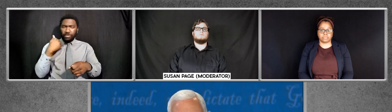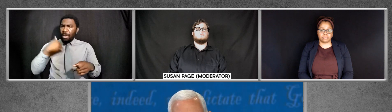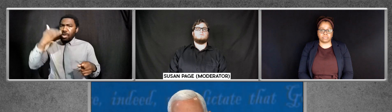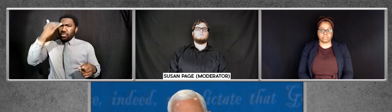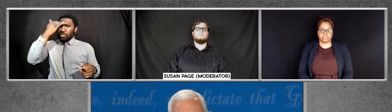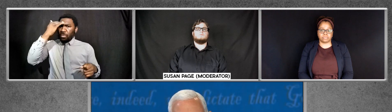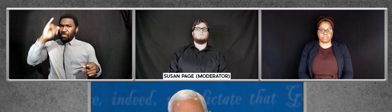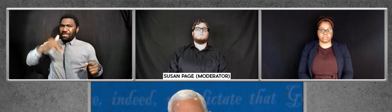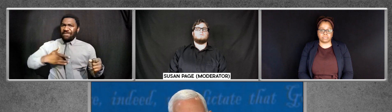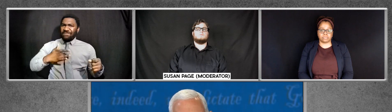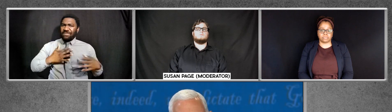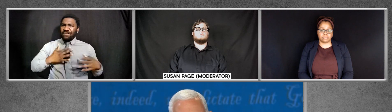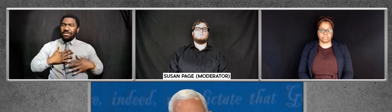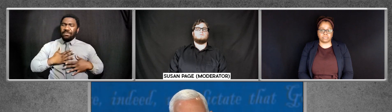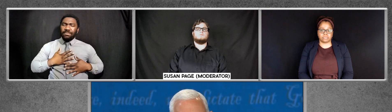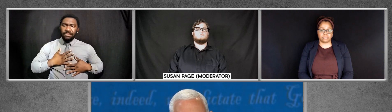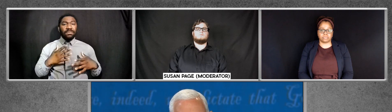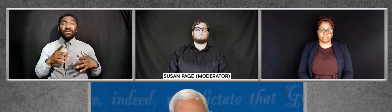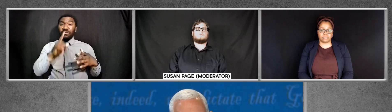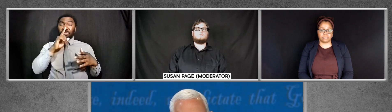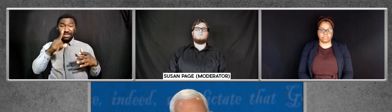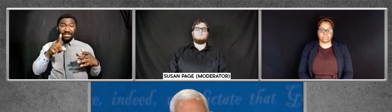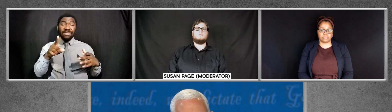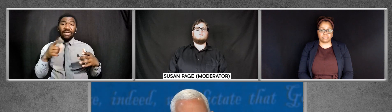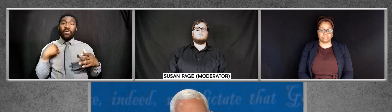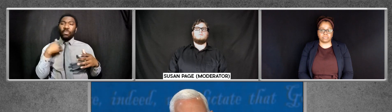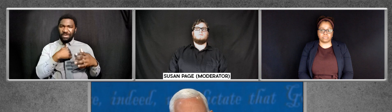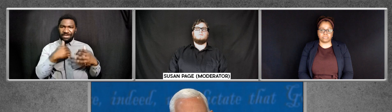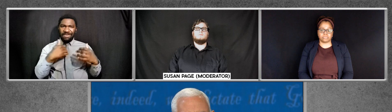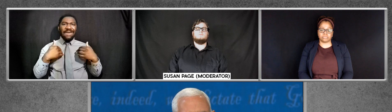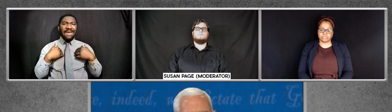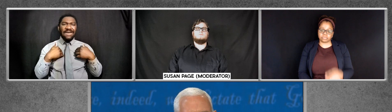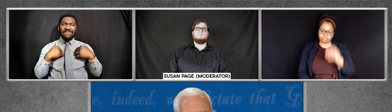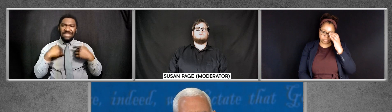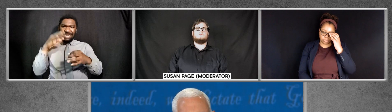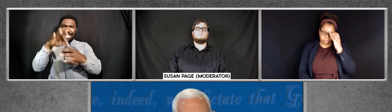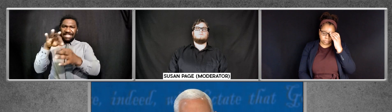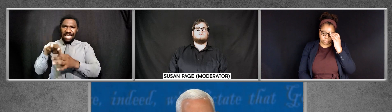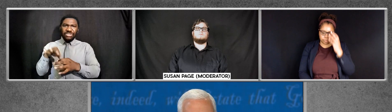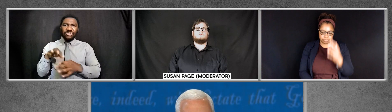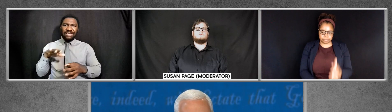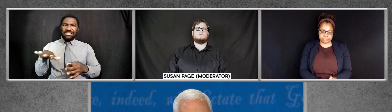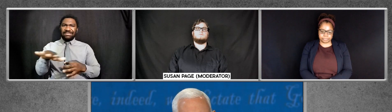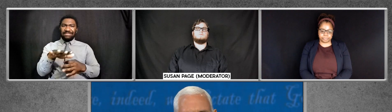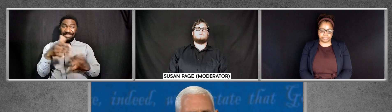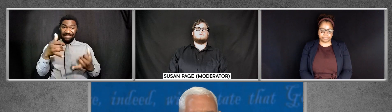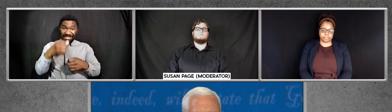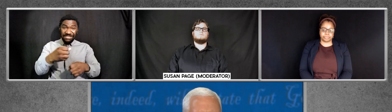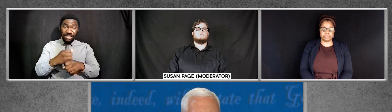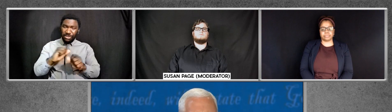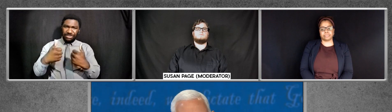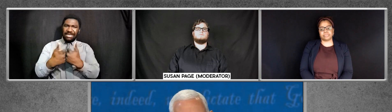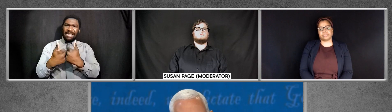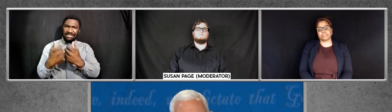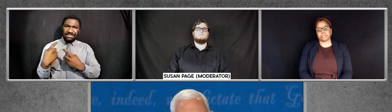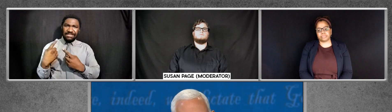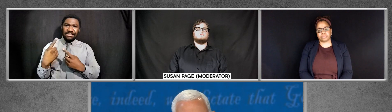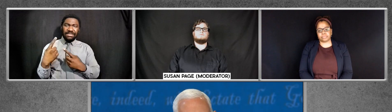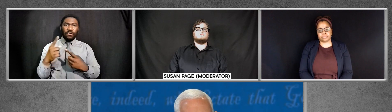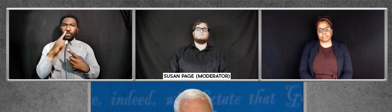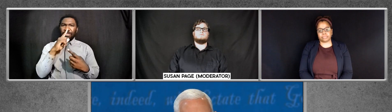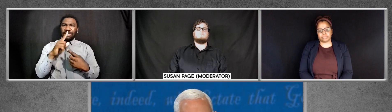is we've got an election before the American people in the midst of this challenging year. And the stakes have never been higher, but I think